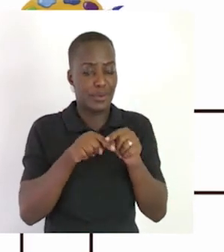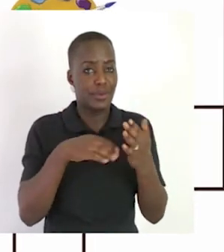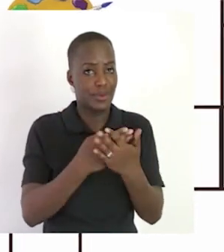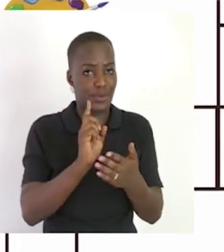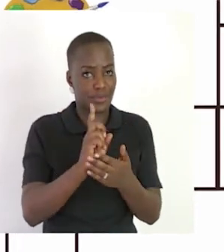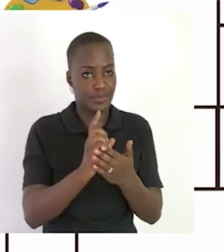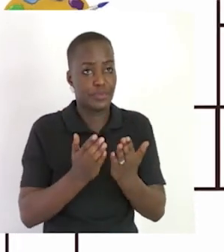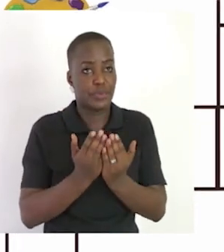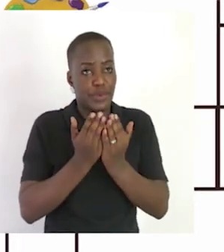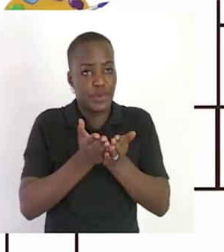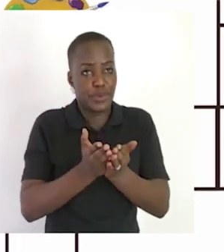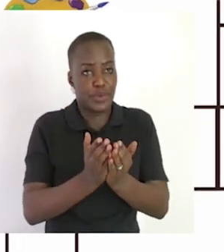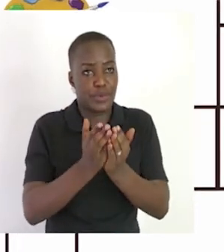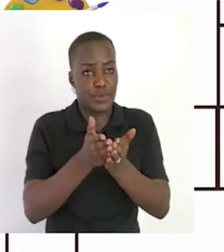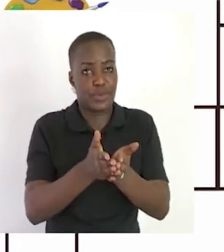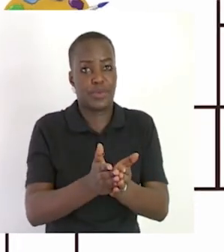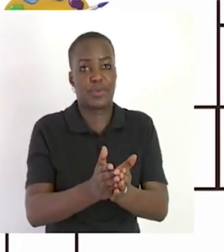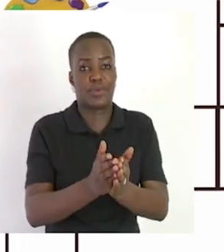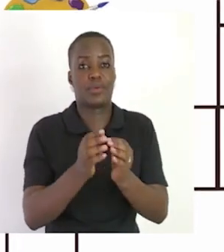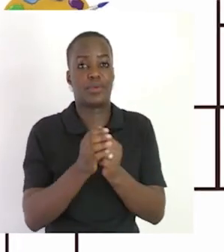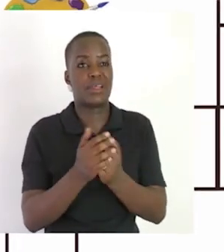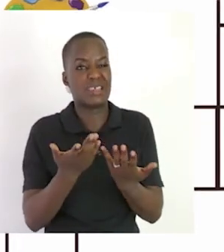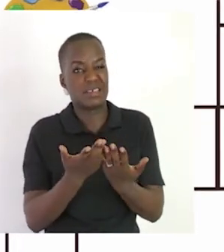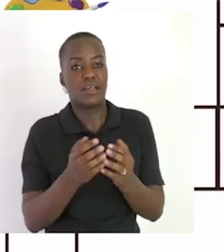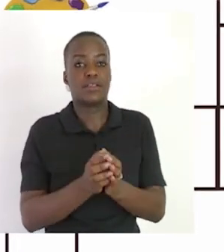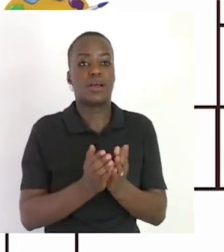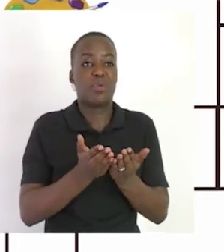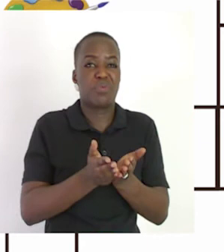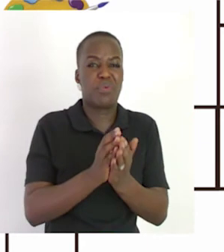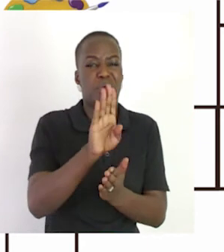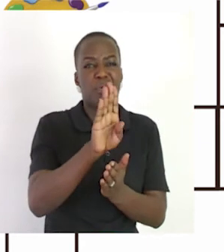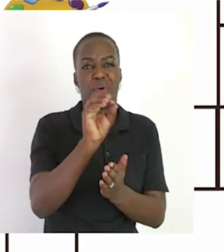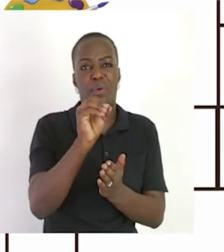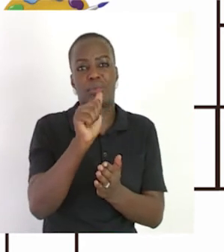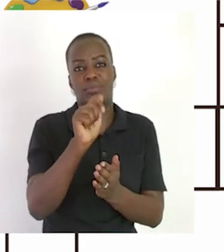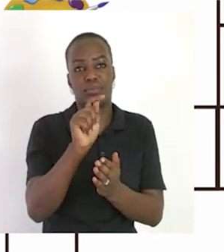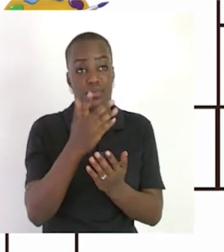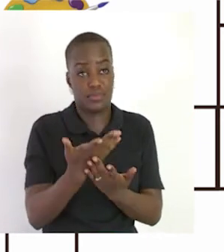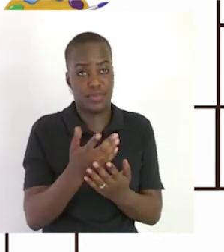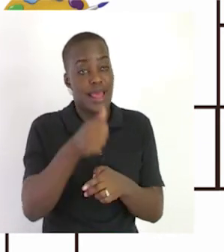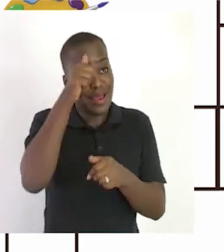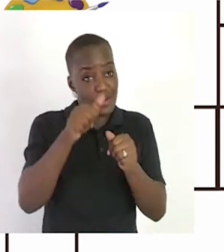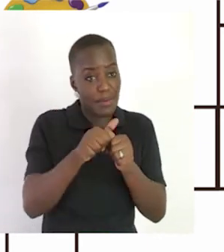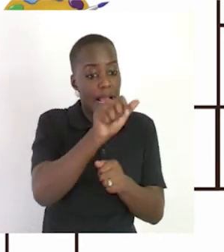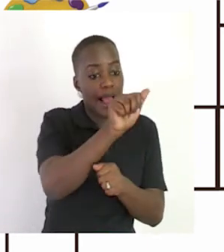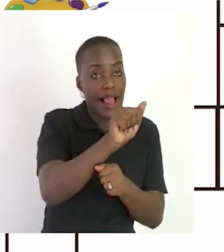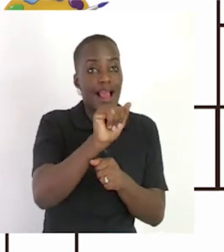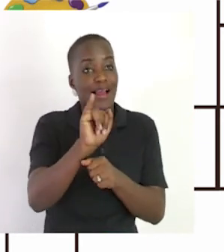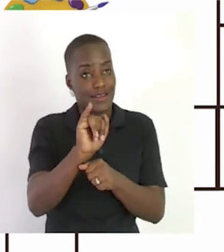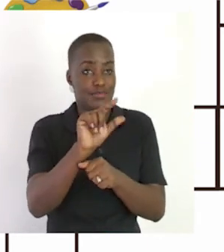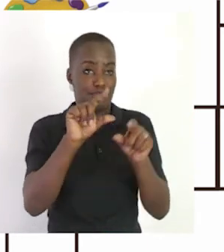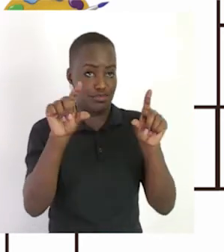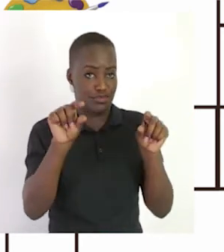sail. Now, some people might call it a boat, but remember, we are doing the words with A in them. So